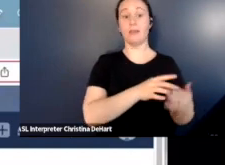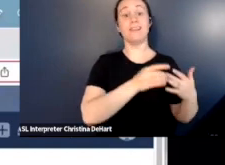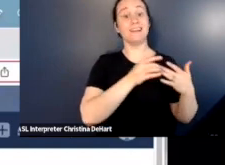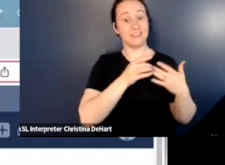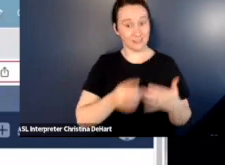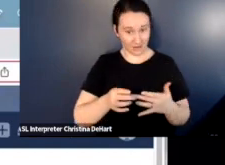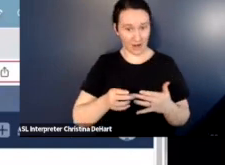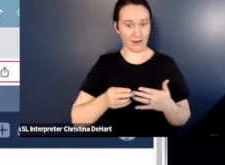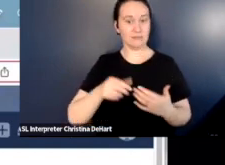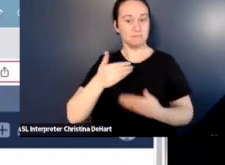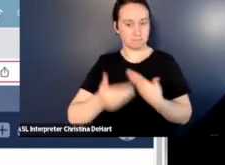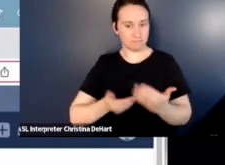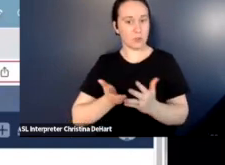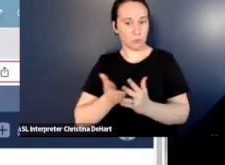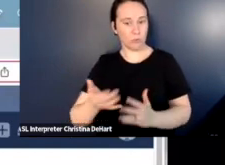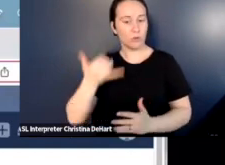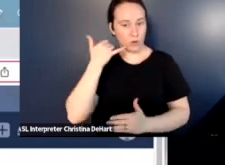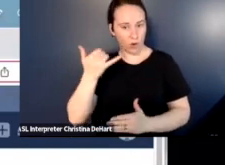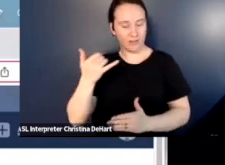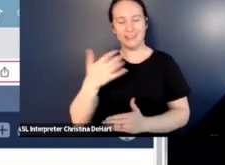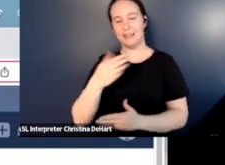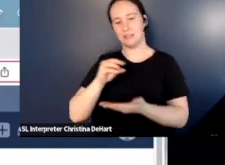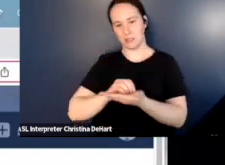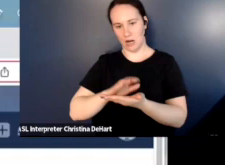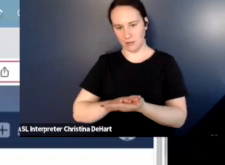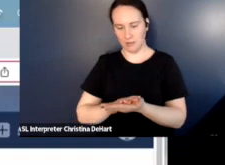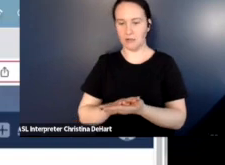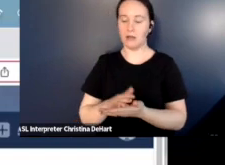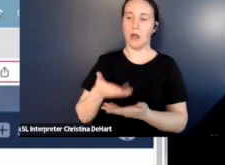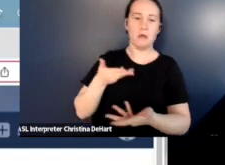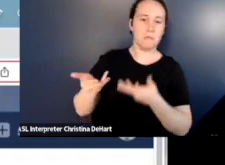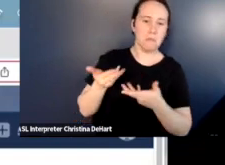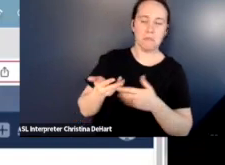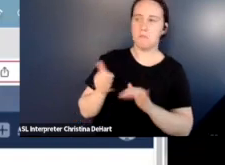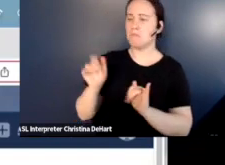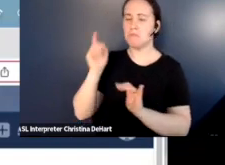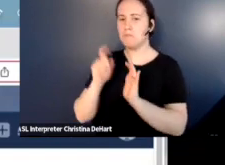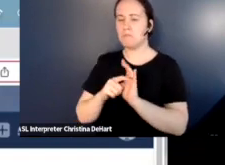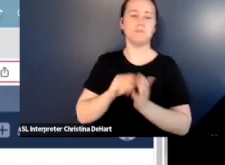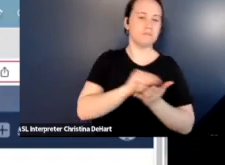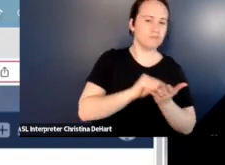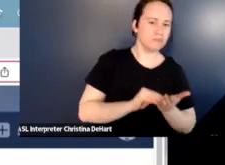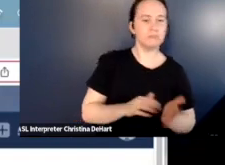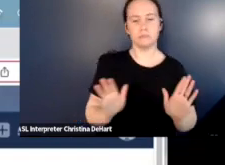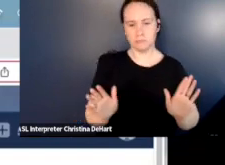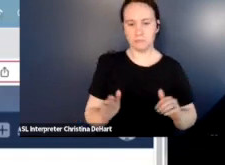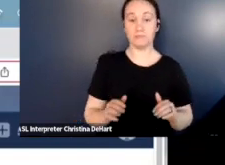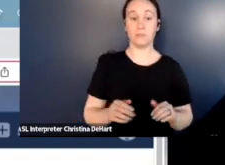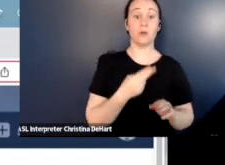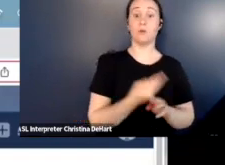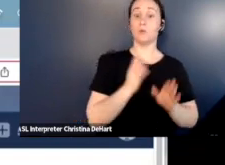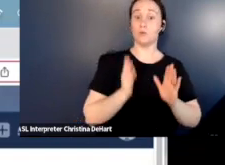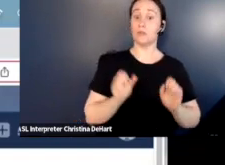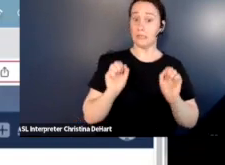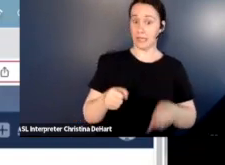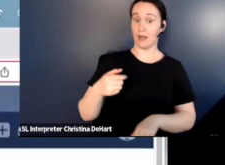call and document any information about the contact that they're working. Users can work on one